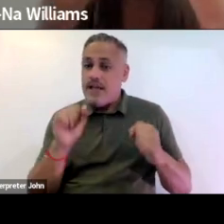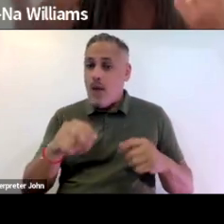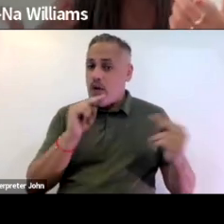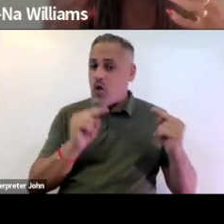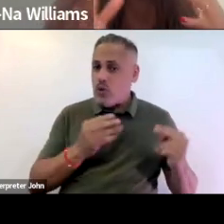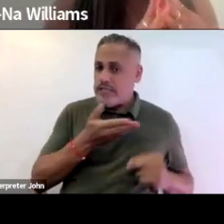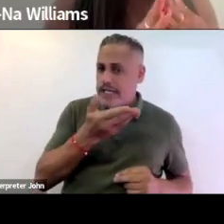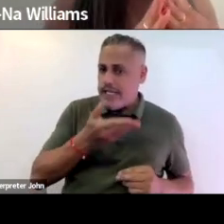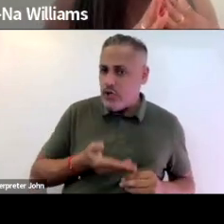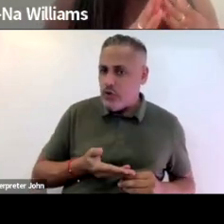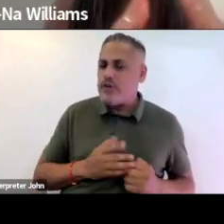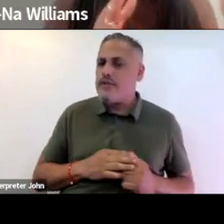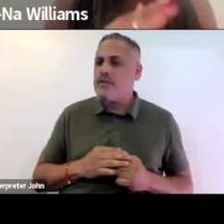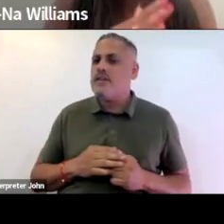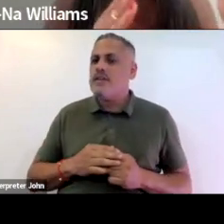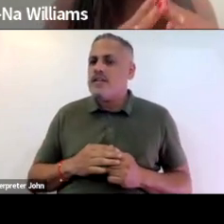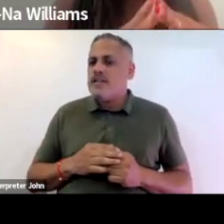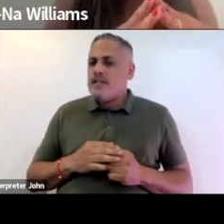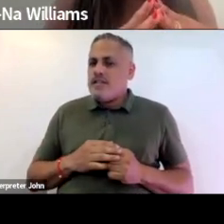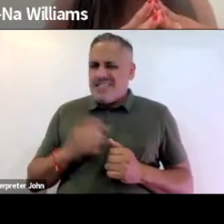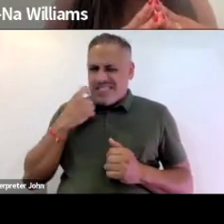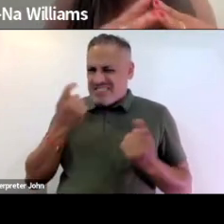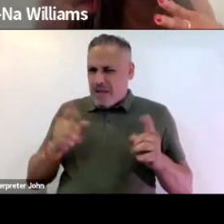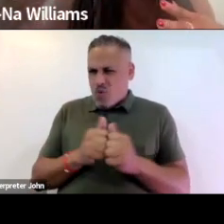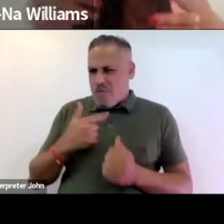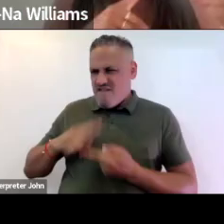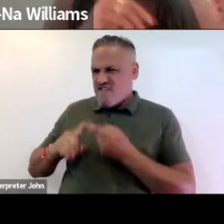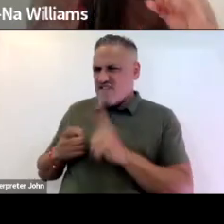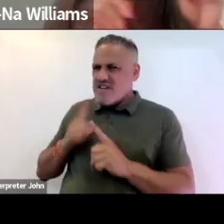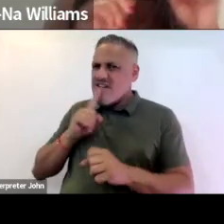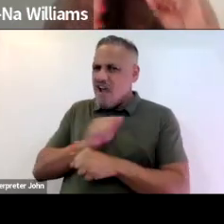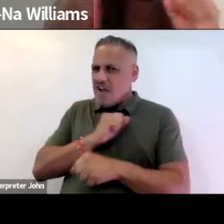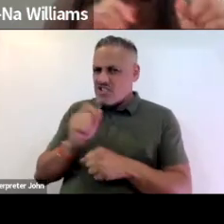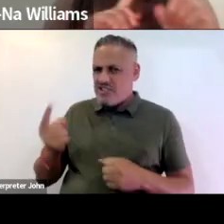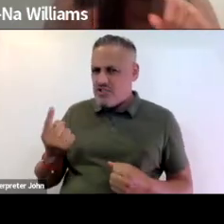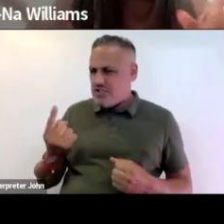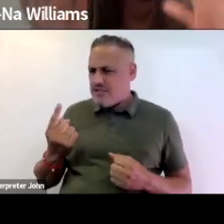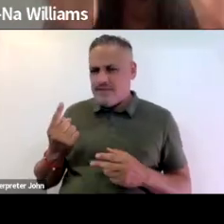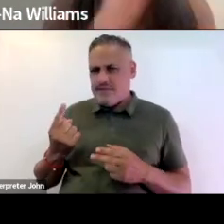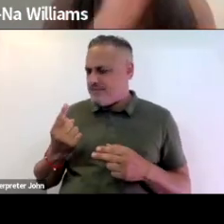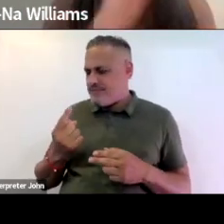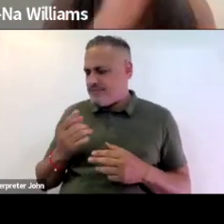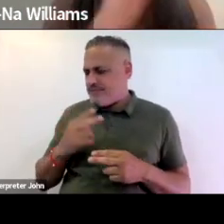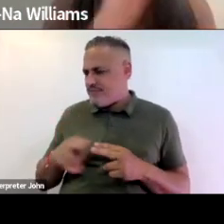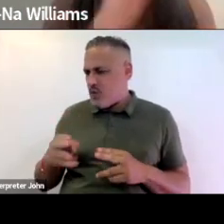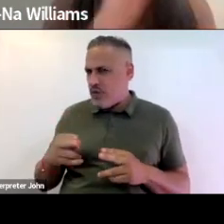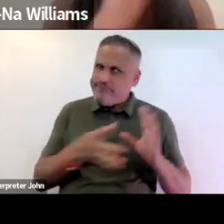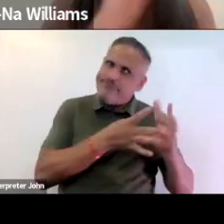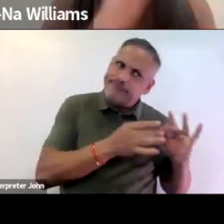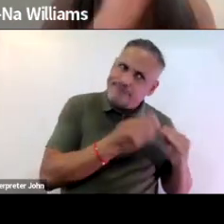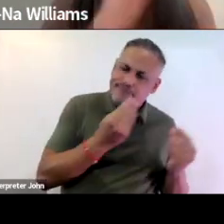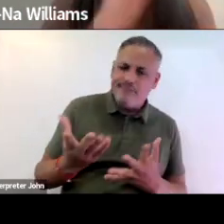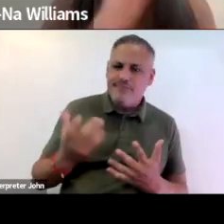here?" This just happened with a friend of mine. I actually just quick little side story. I